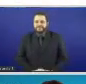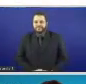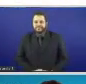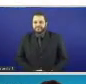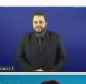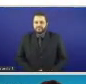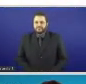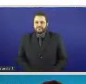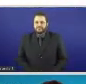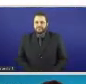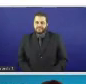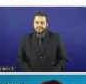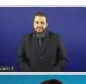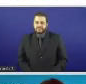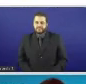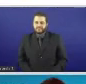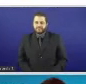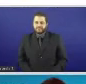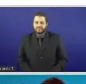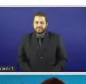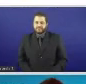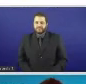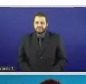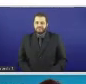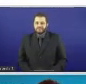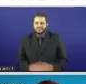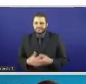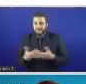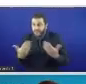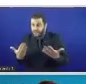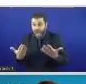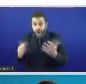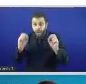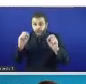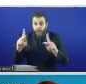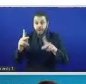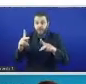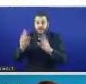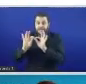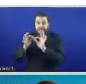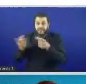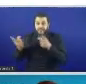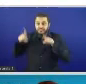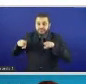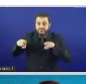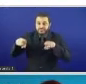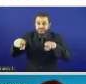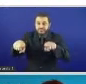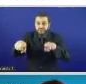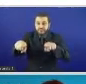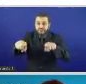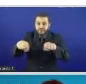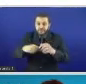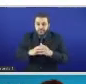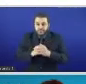Ah, great, we have interpretation back. Fantastic. We're also seeing the impacts of global crises like climate